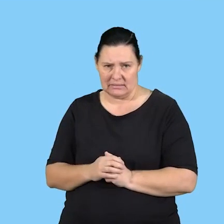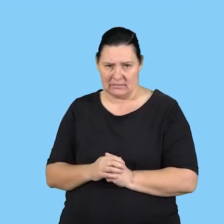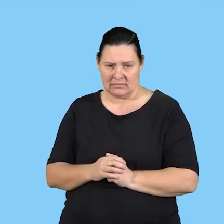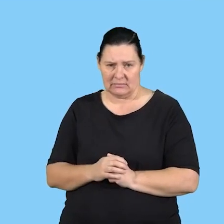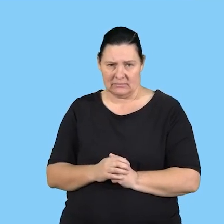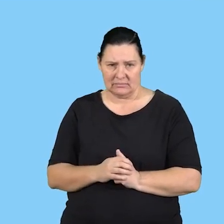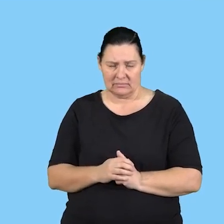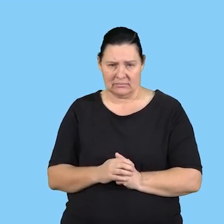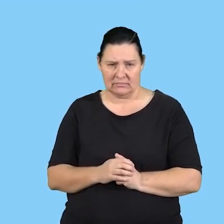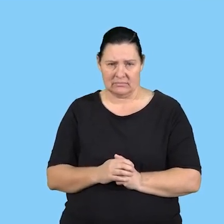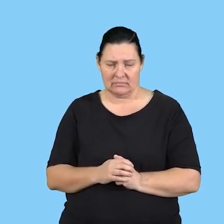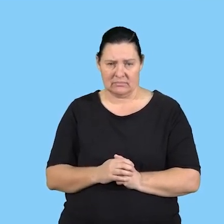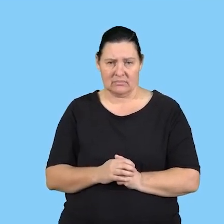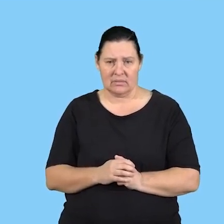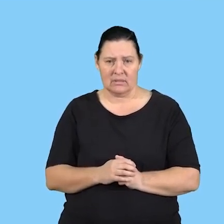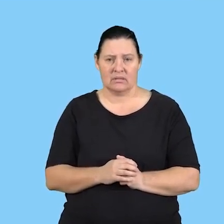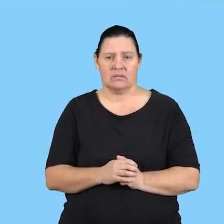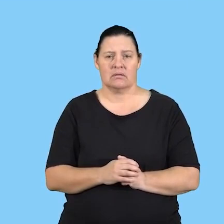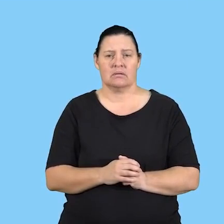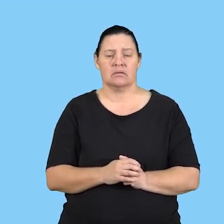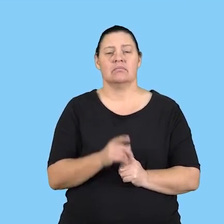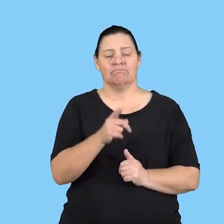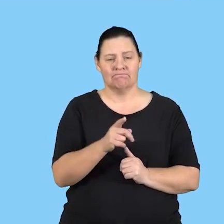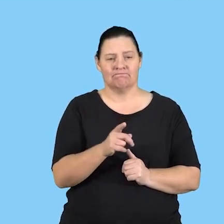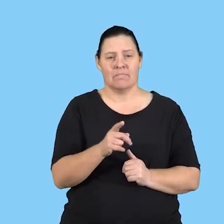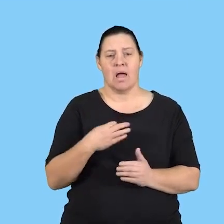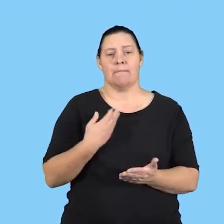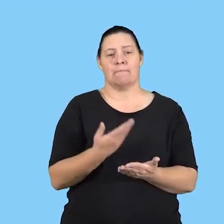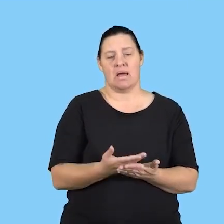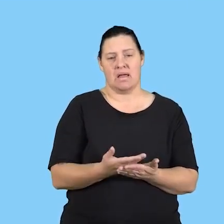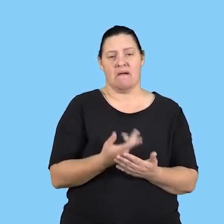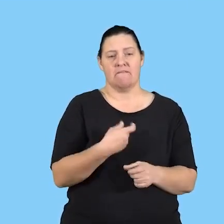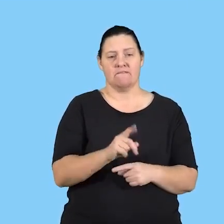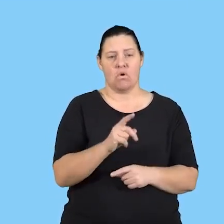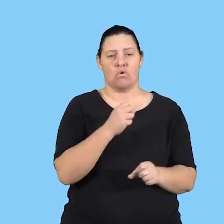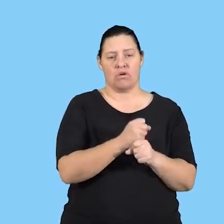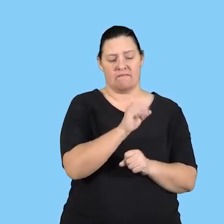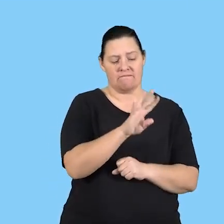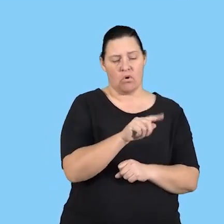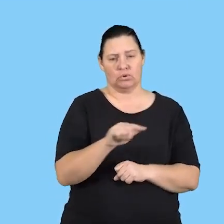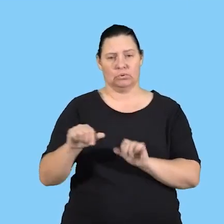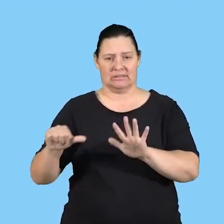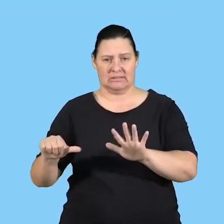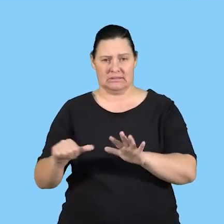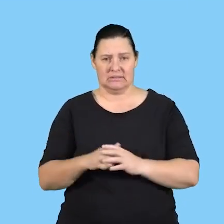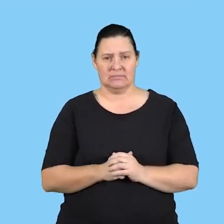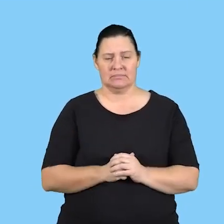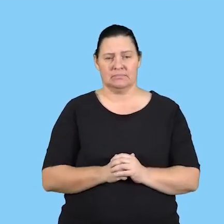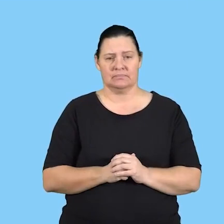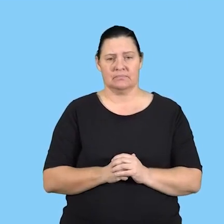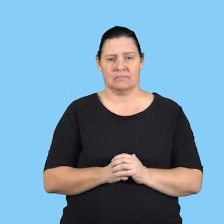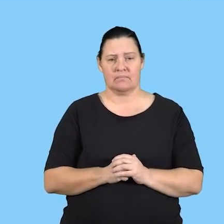of 20%. That is applicable for grades 4 to